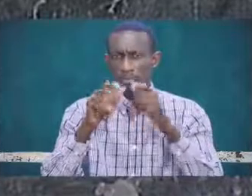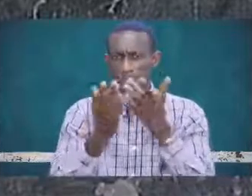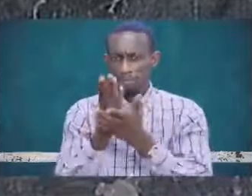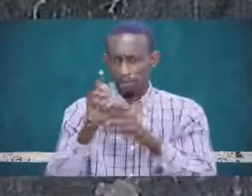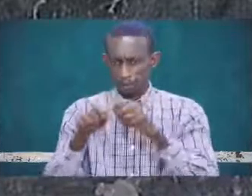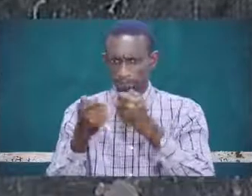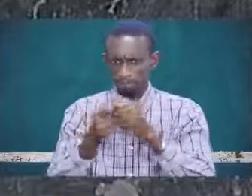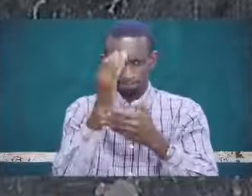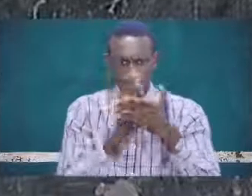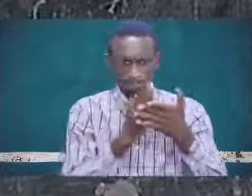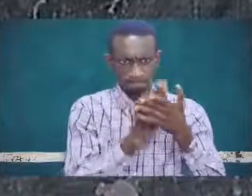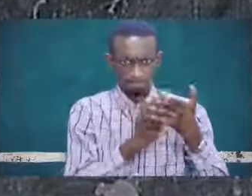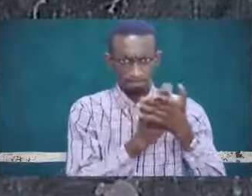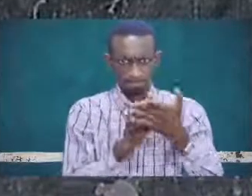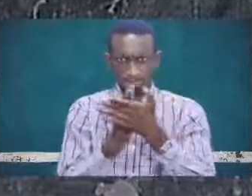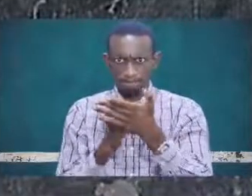fats